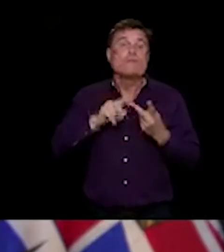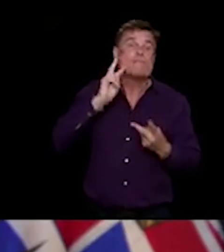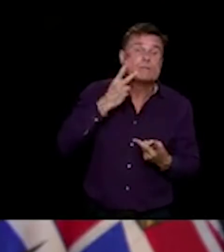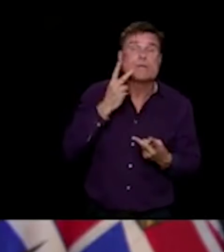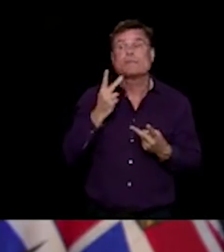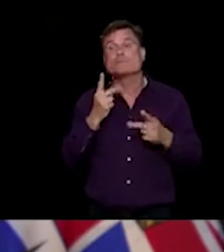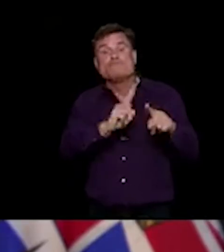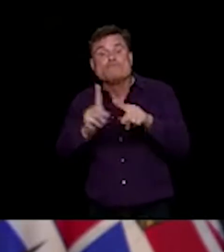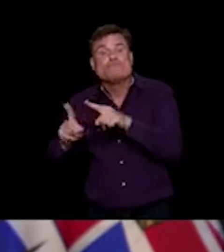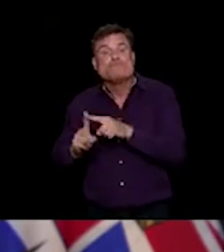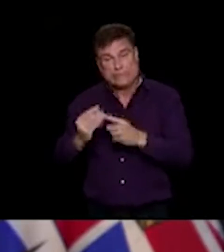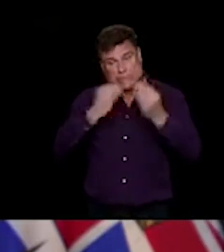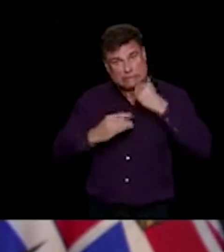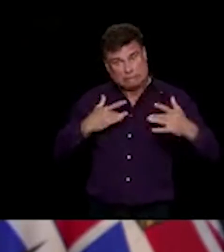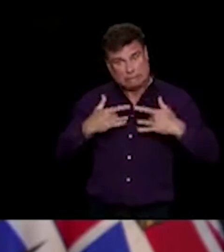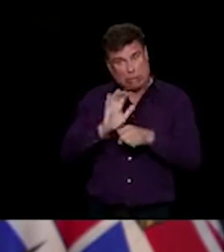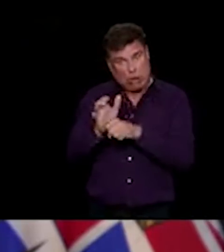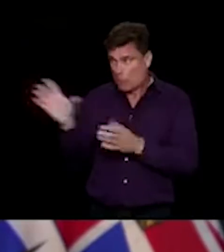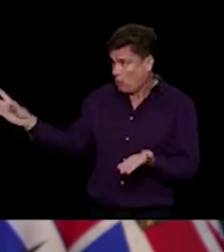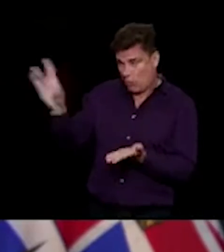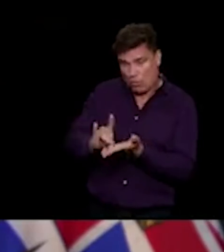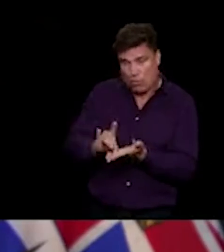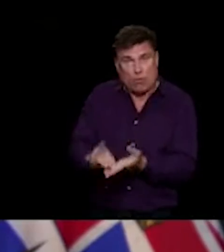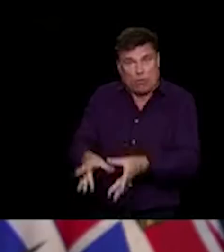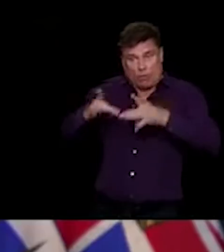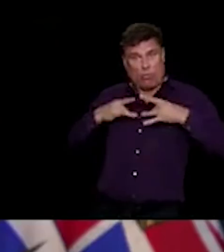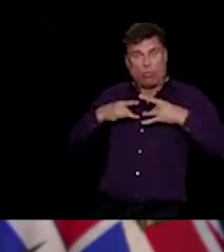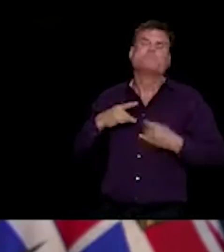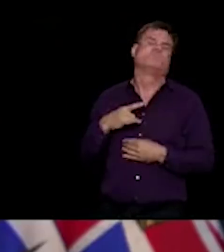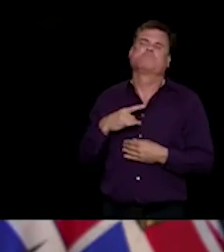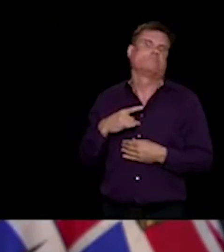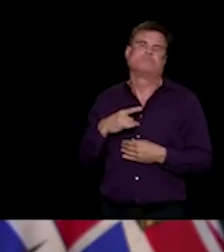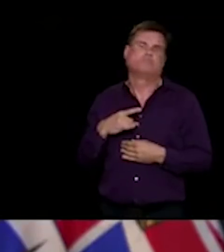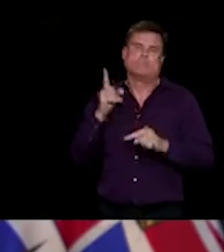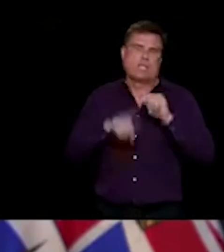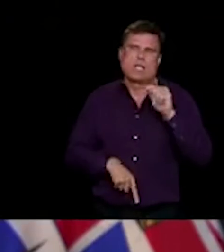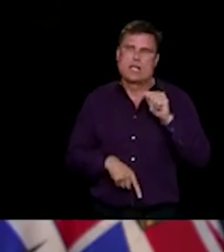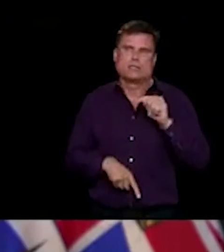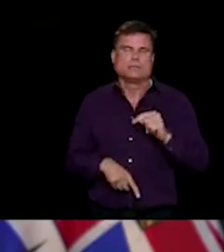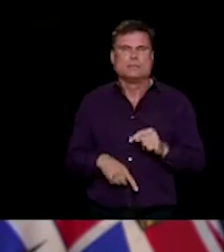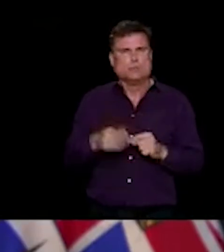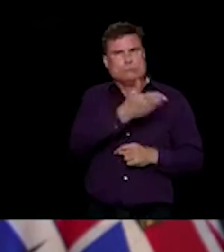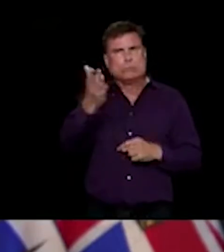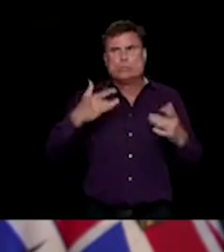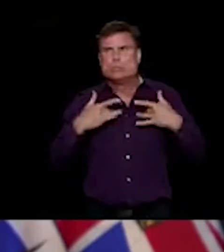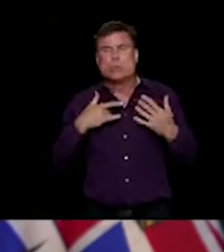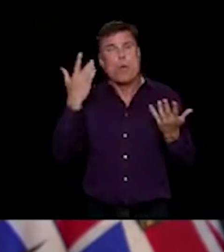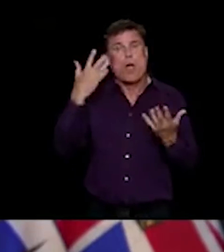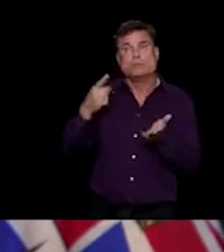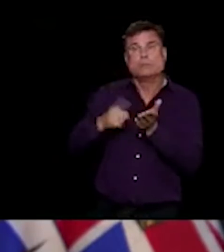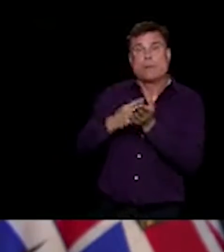and that is something that we are fairly confident of now, having had a number of outbreaks around the